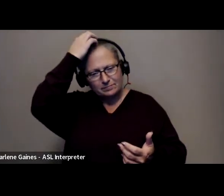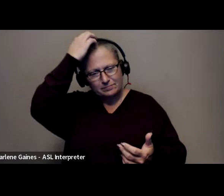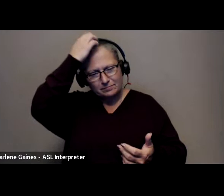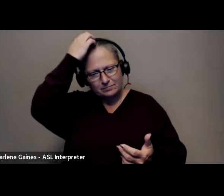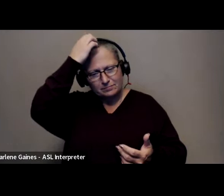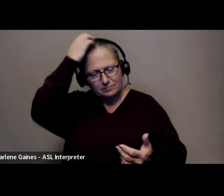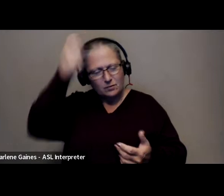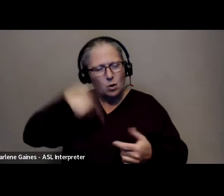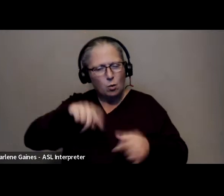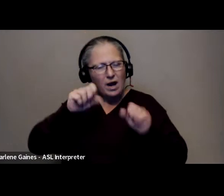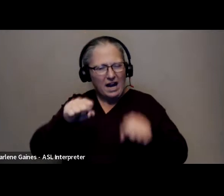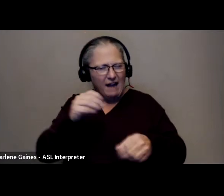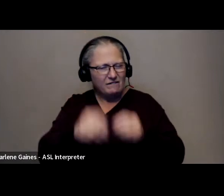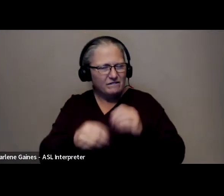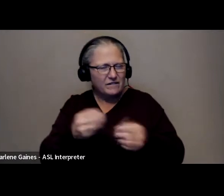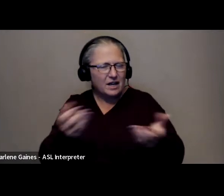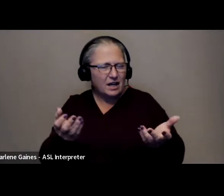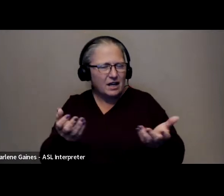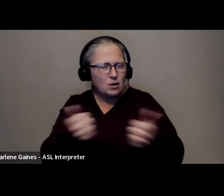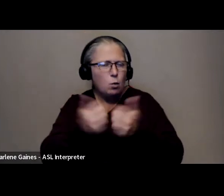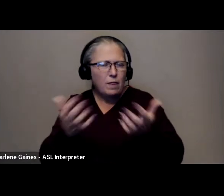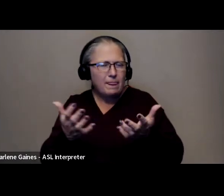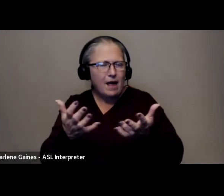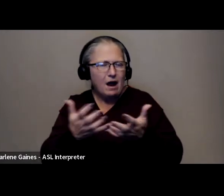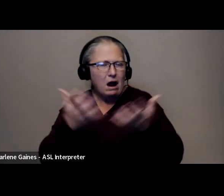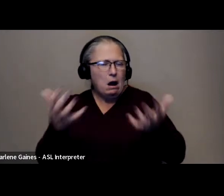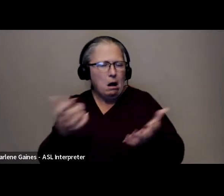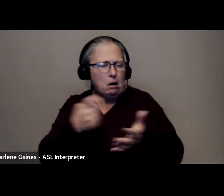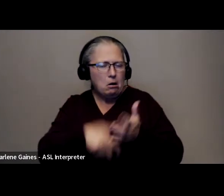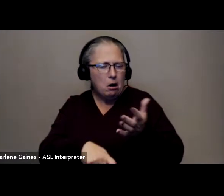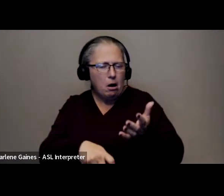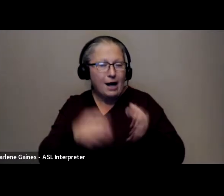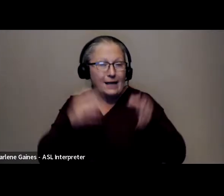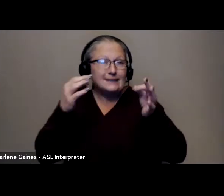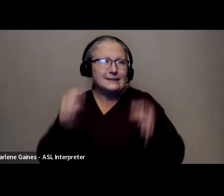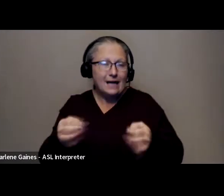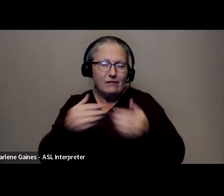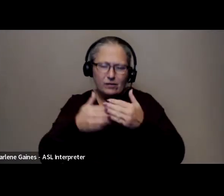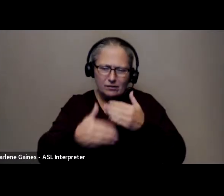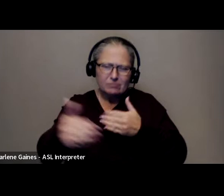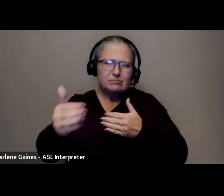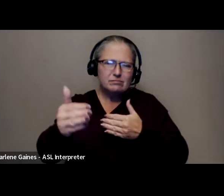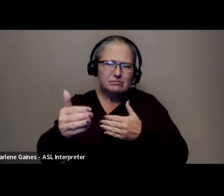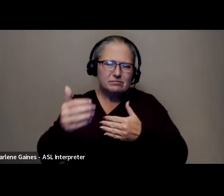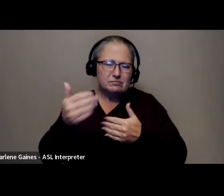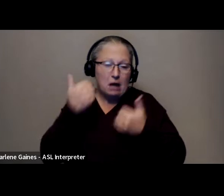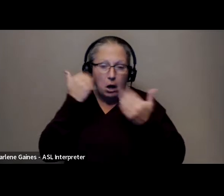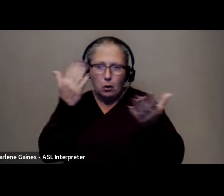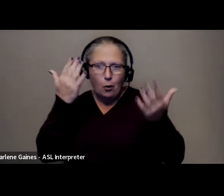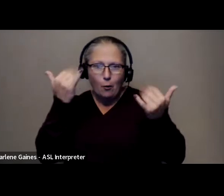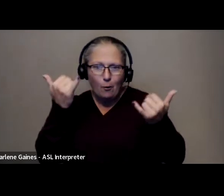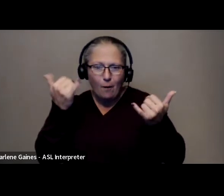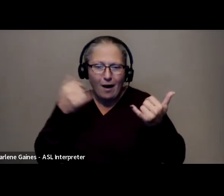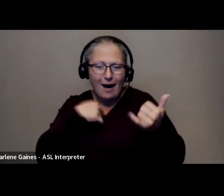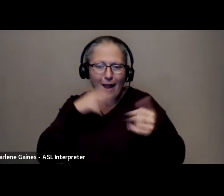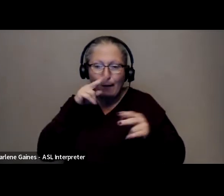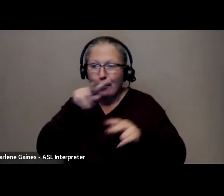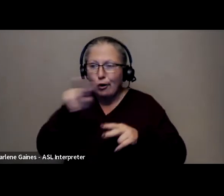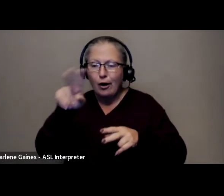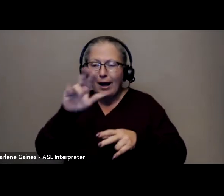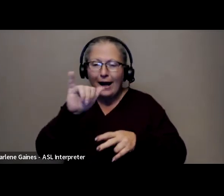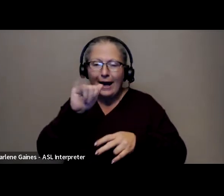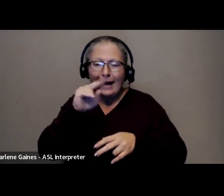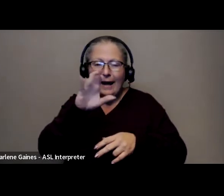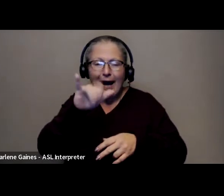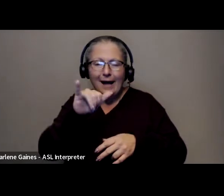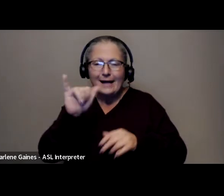we probably could fix without a lot of cost, and definitely going forward. And I don't know why I'm looking at you, Yancy, like you're going